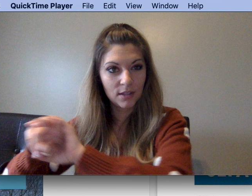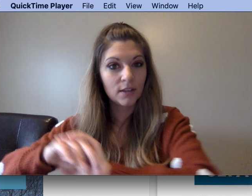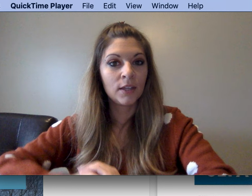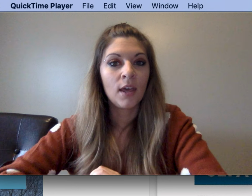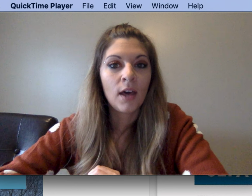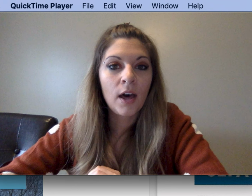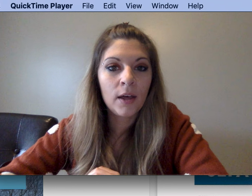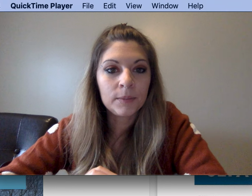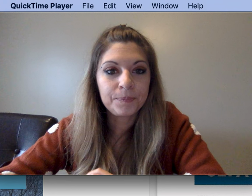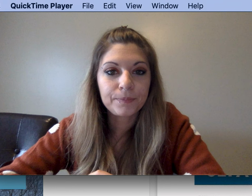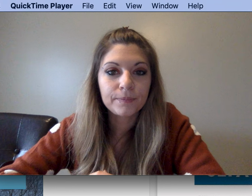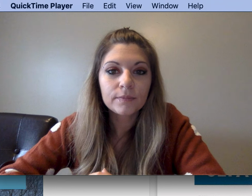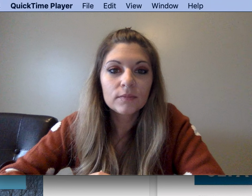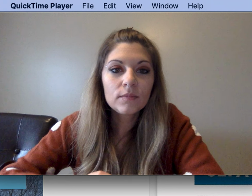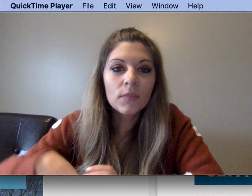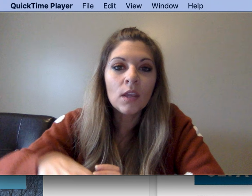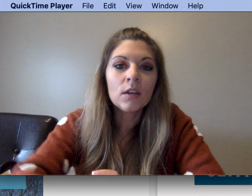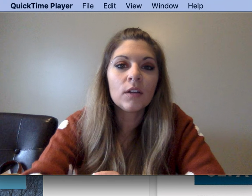this.